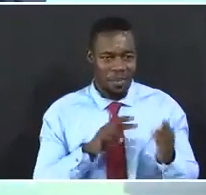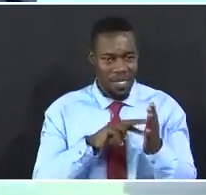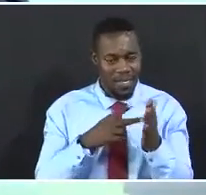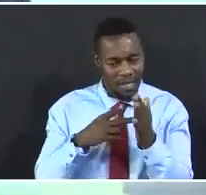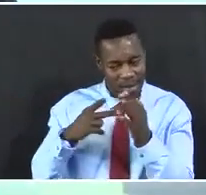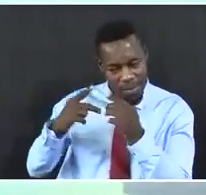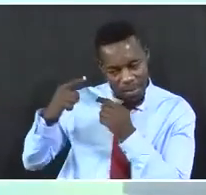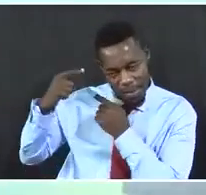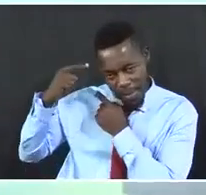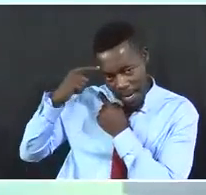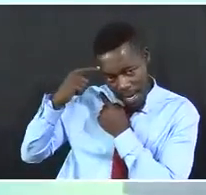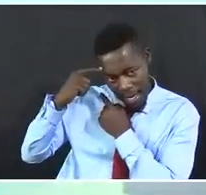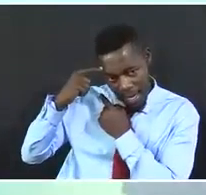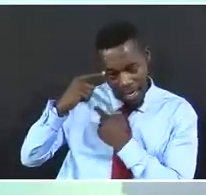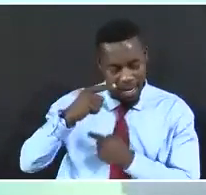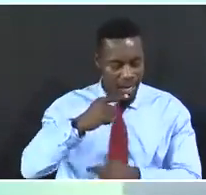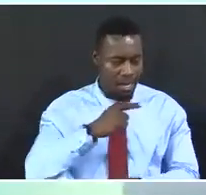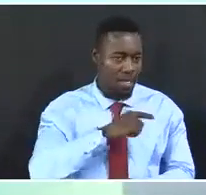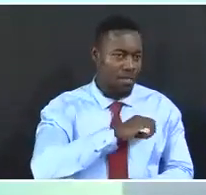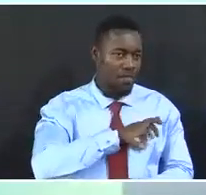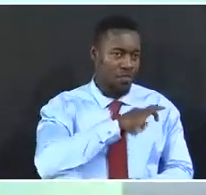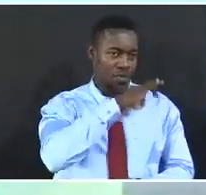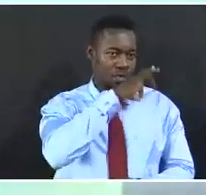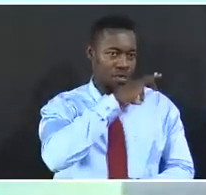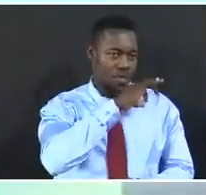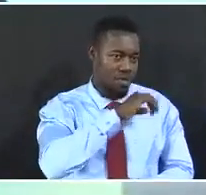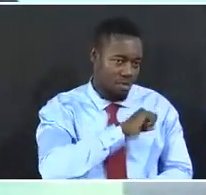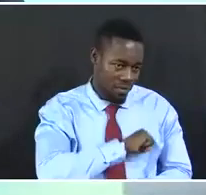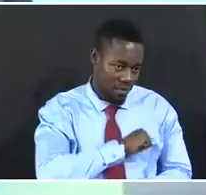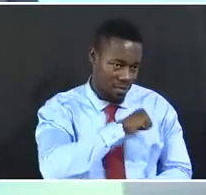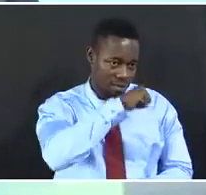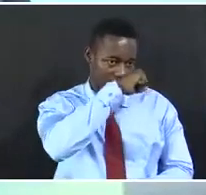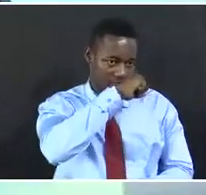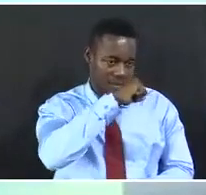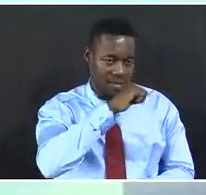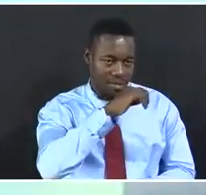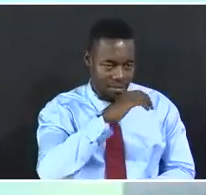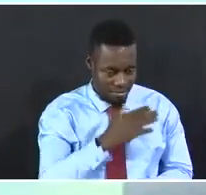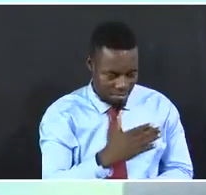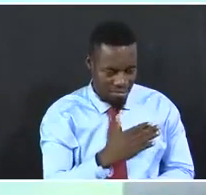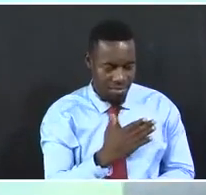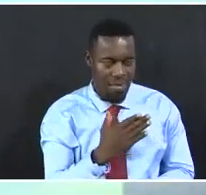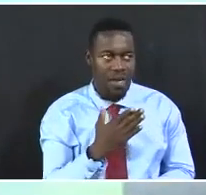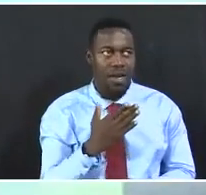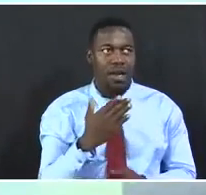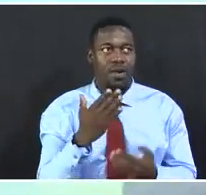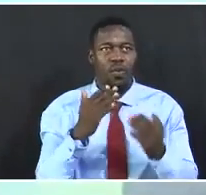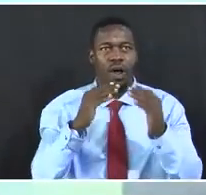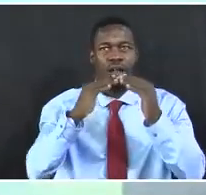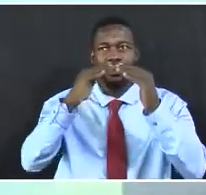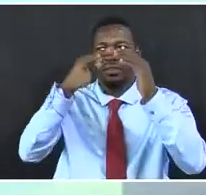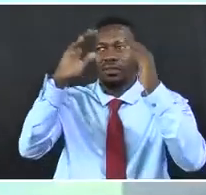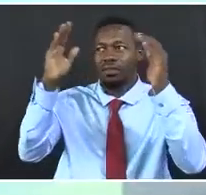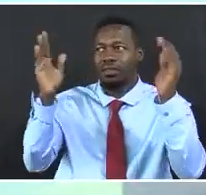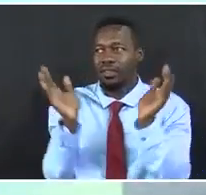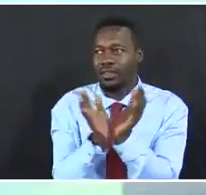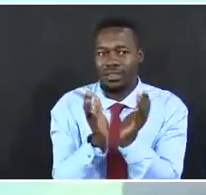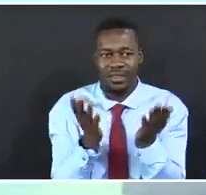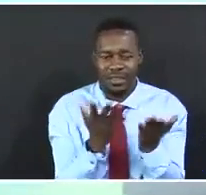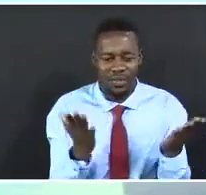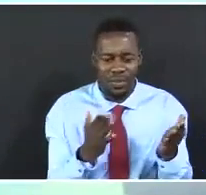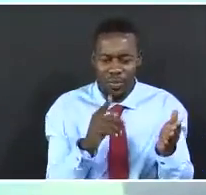mind, the soul, spirit, or one's entire emotional nature and